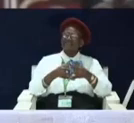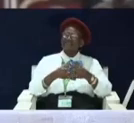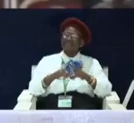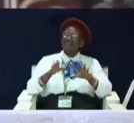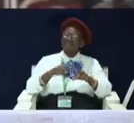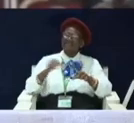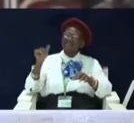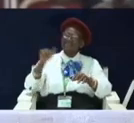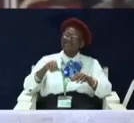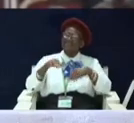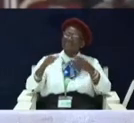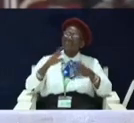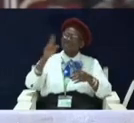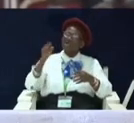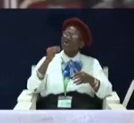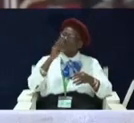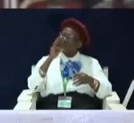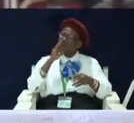I